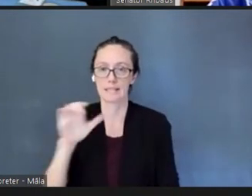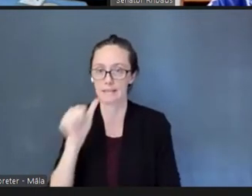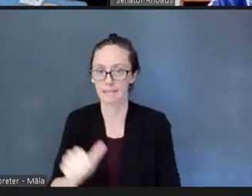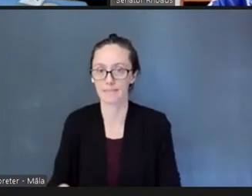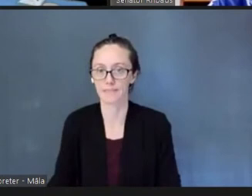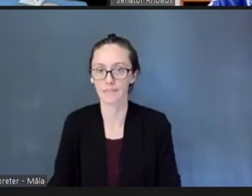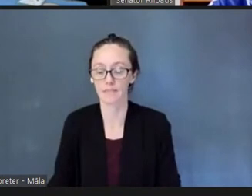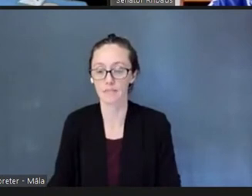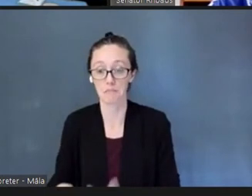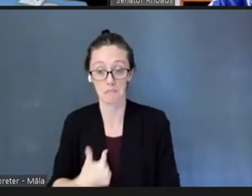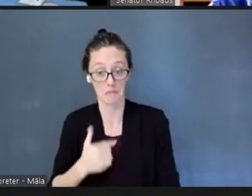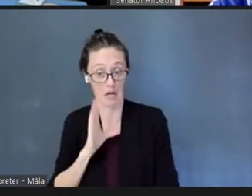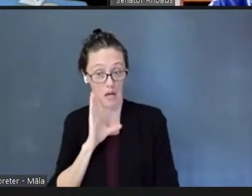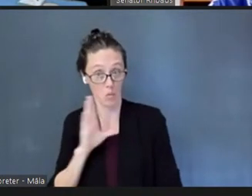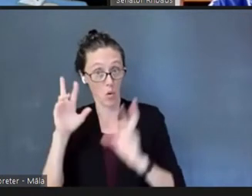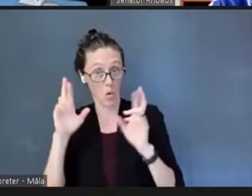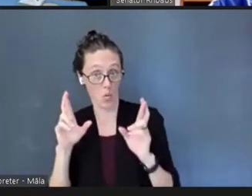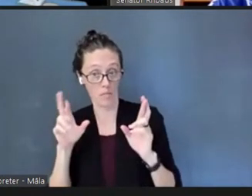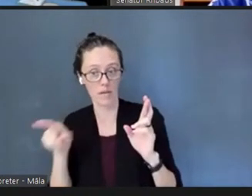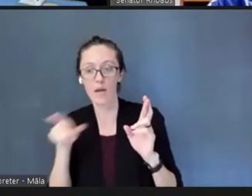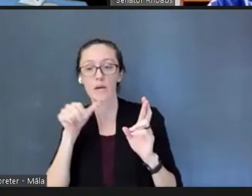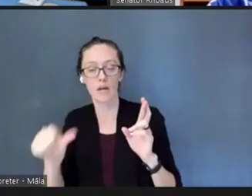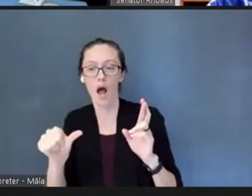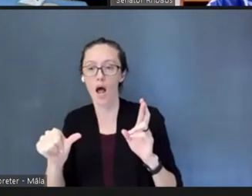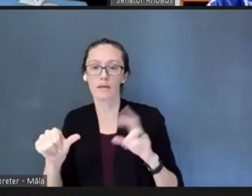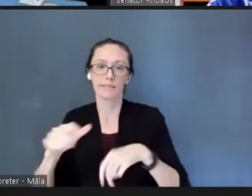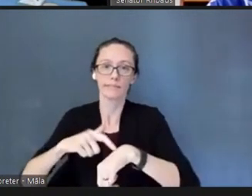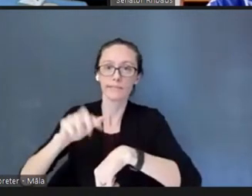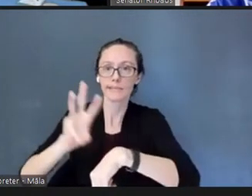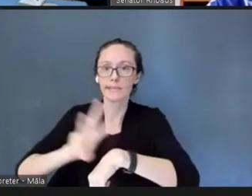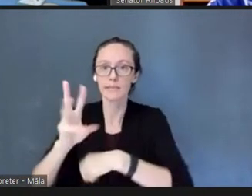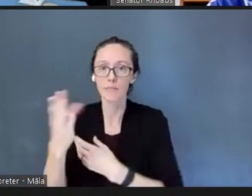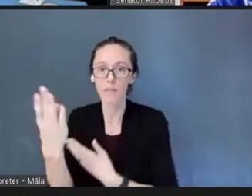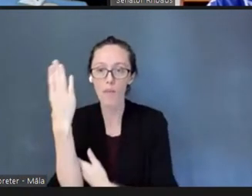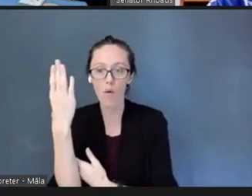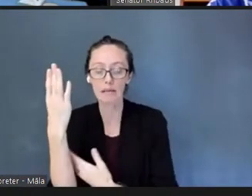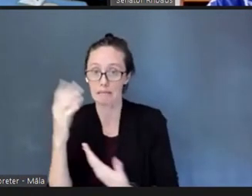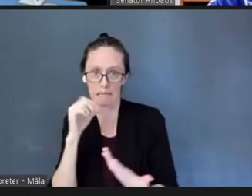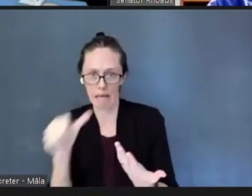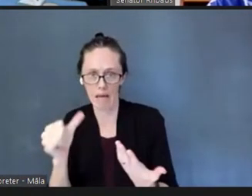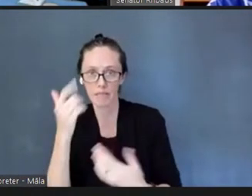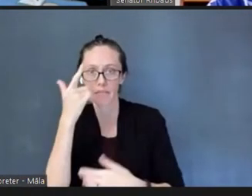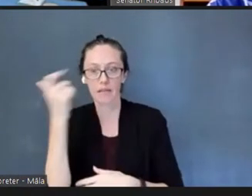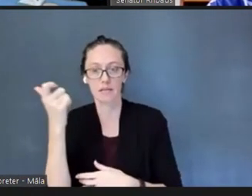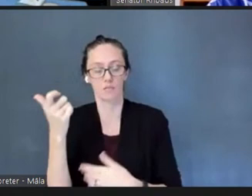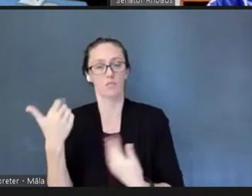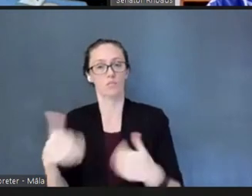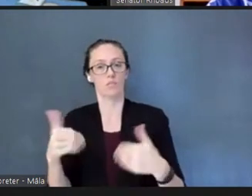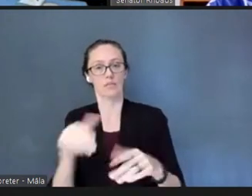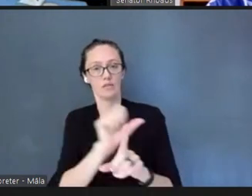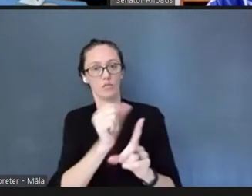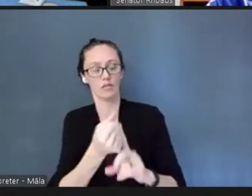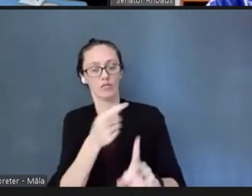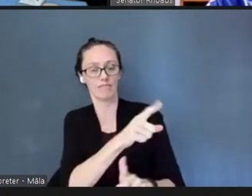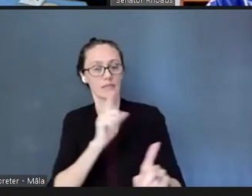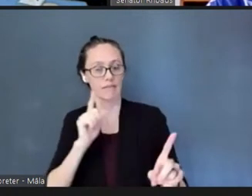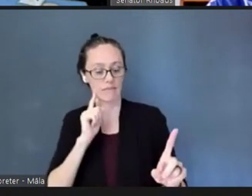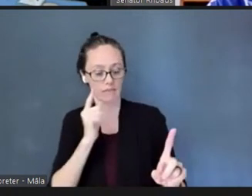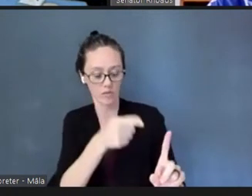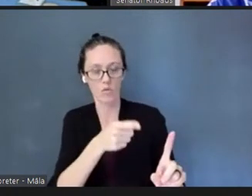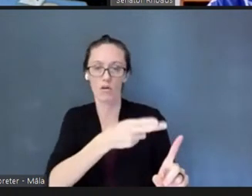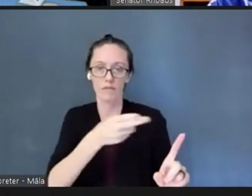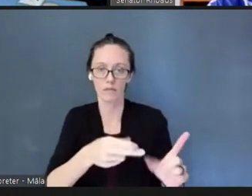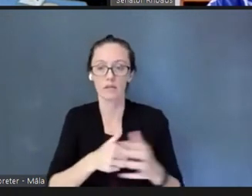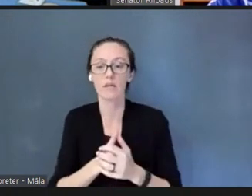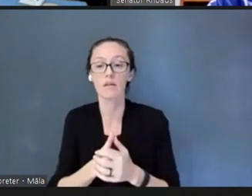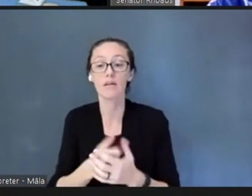I would hope that they wouldn't do it at 6 a.m. in the morning because of that situation. Chances are, if the fact pattern,